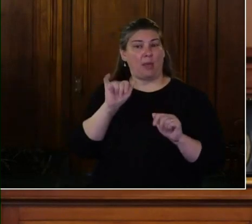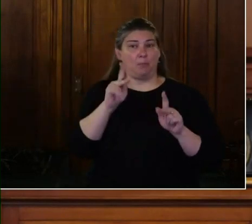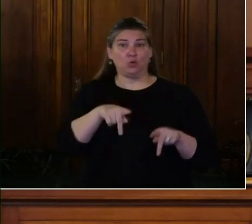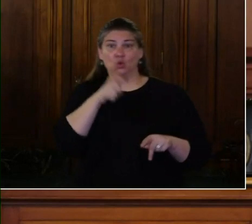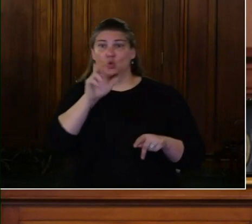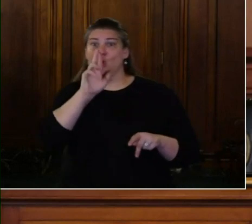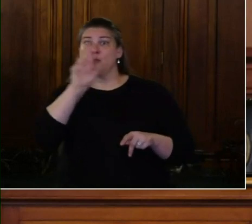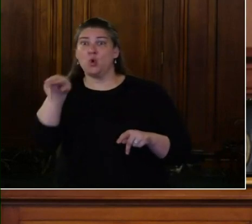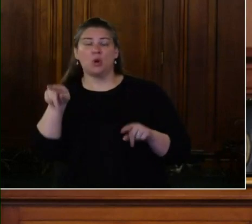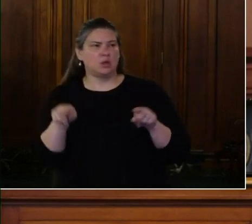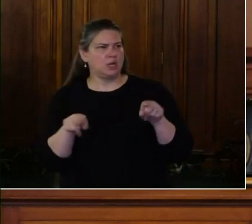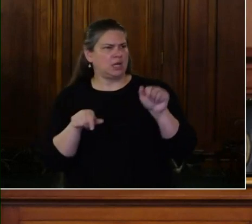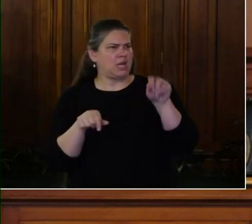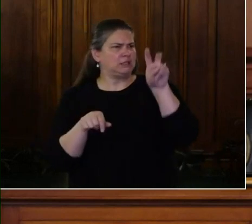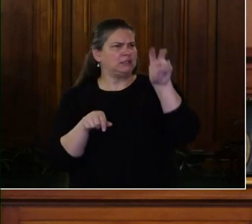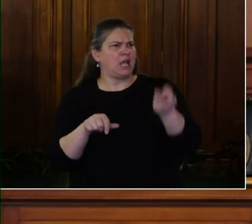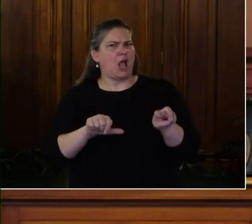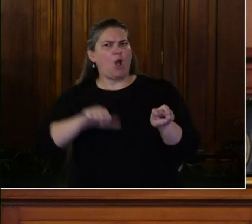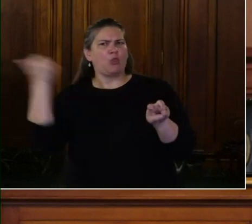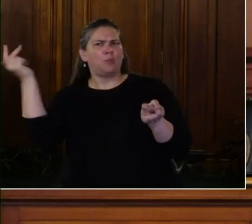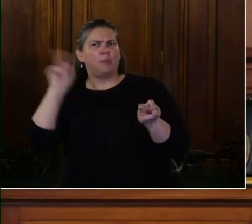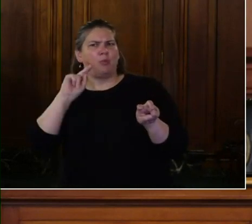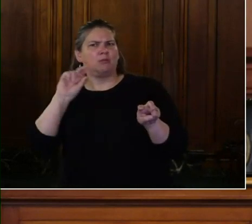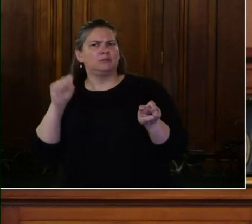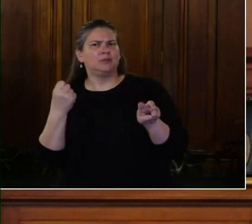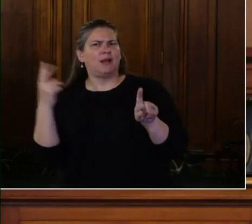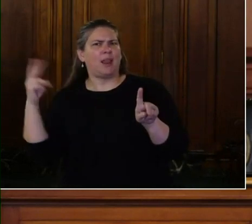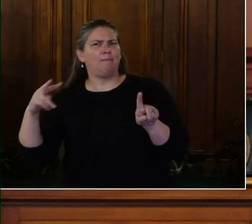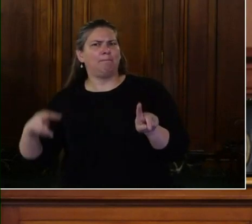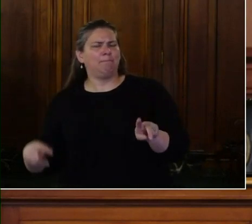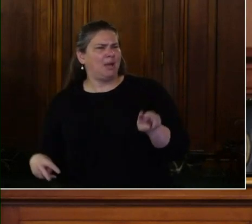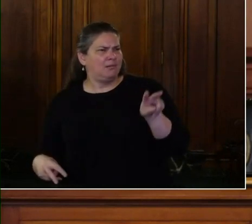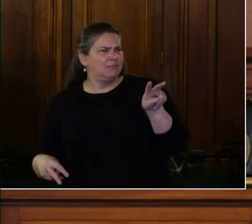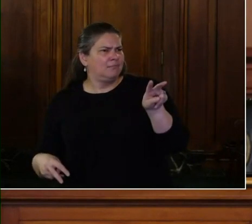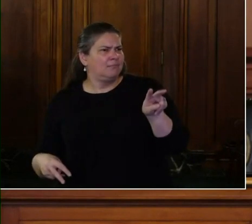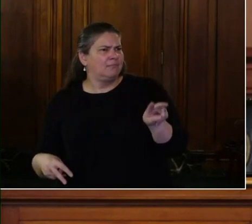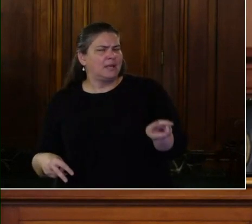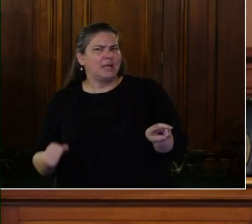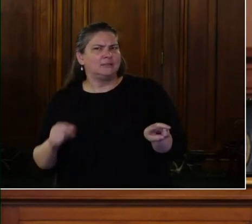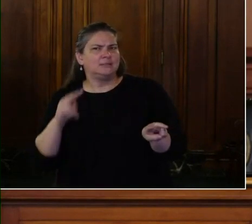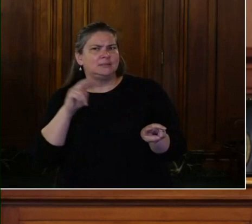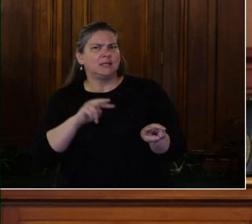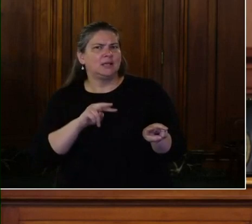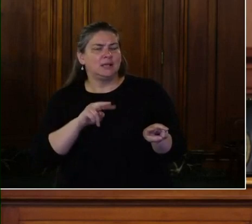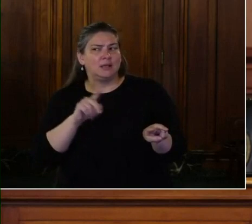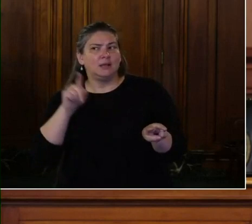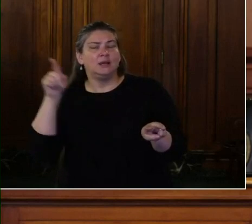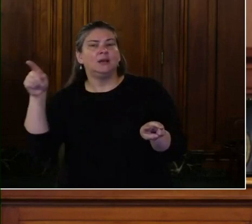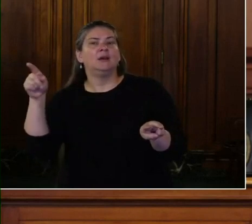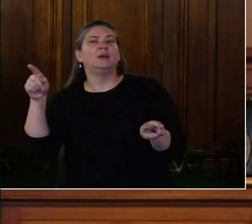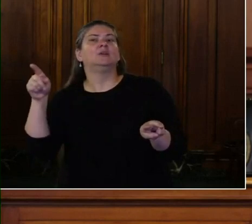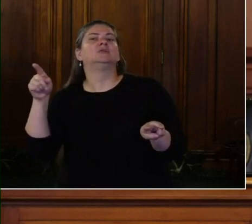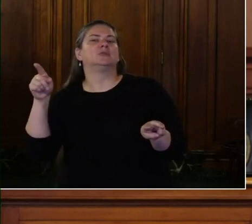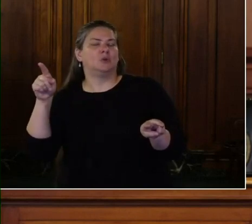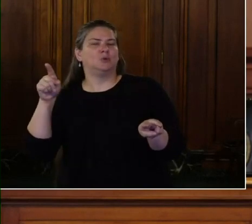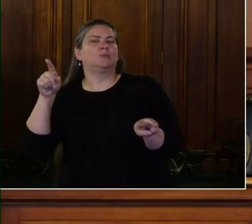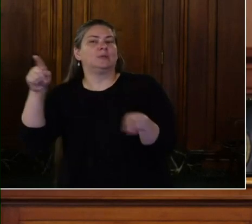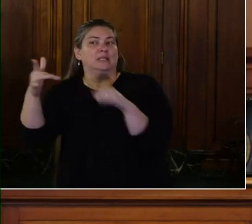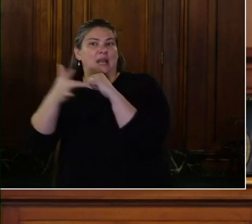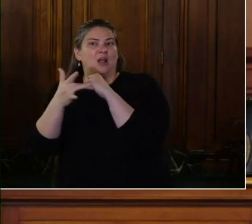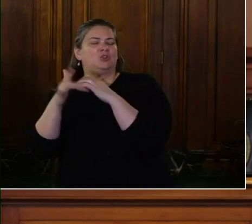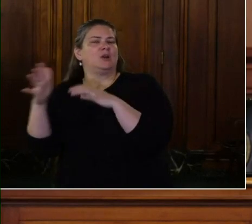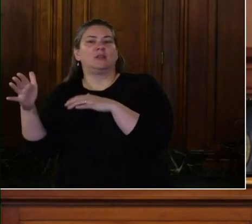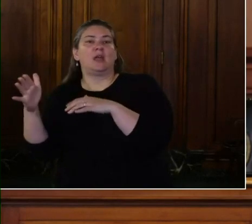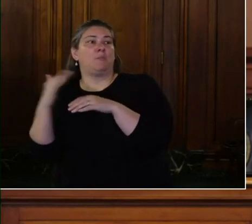Working with the Commonwealth Office of Technology, our Technology Services Office prevented any further incidents